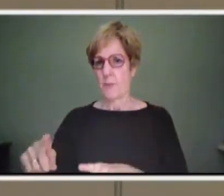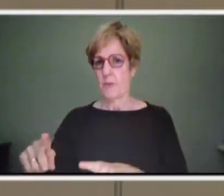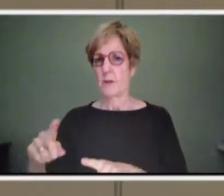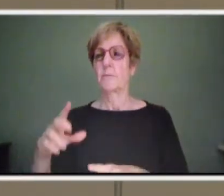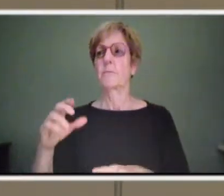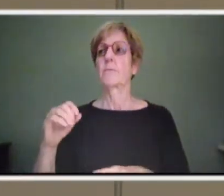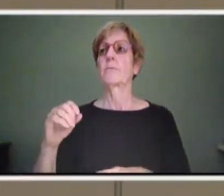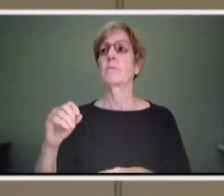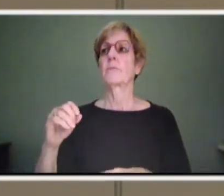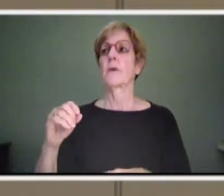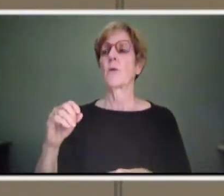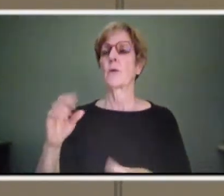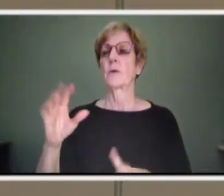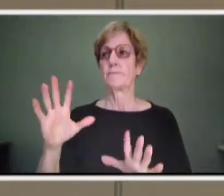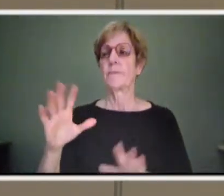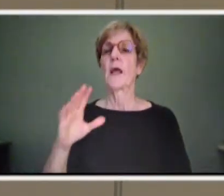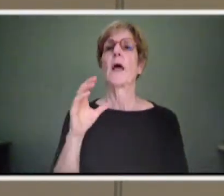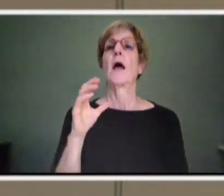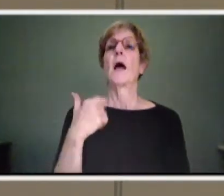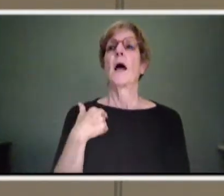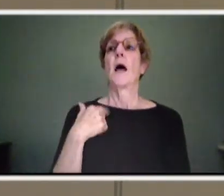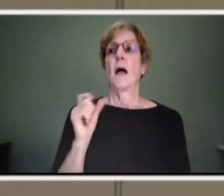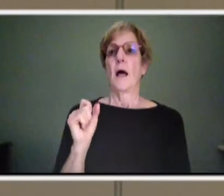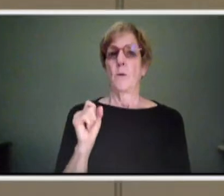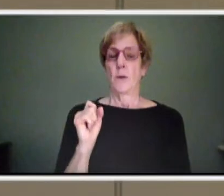of fact. So I would ask